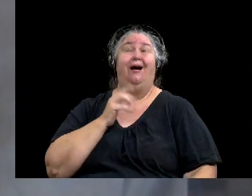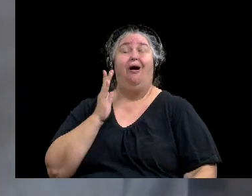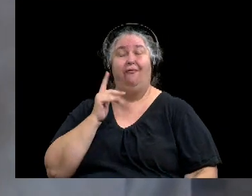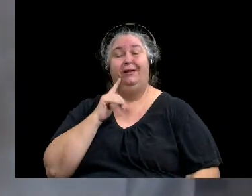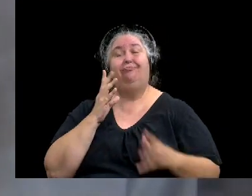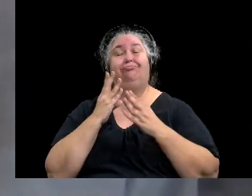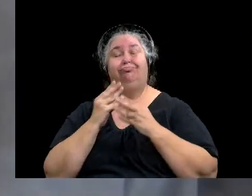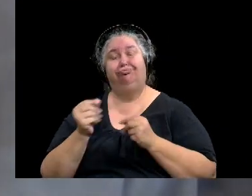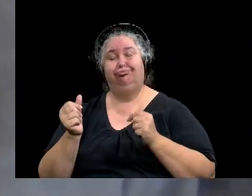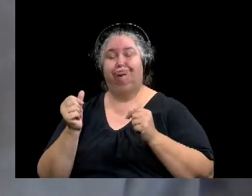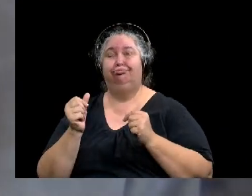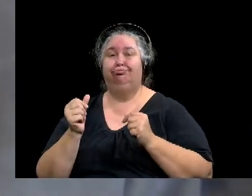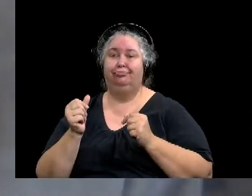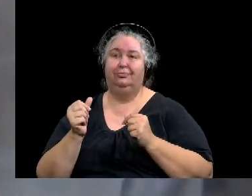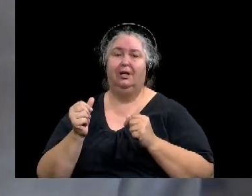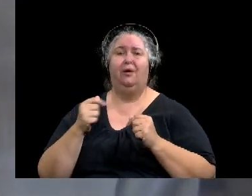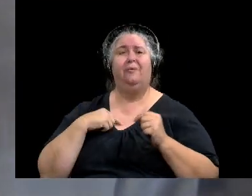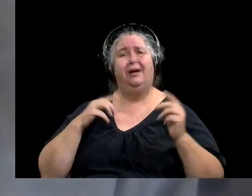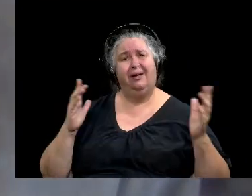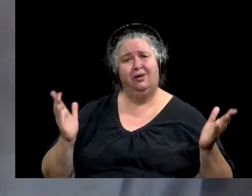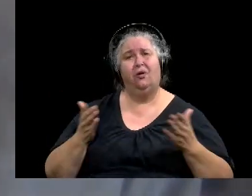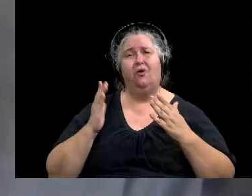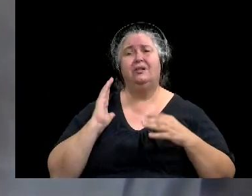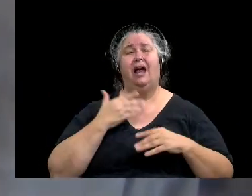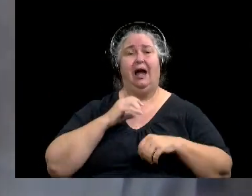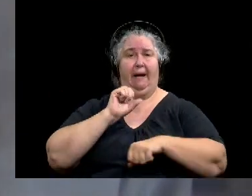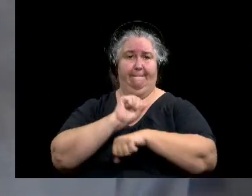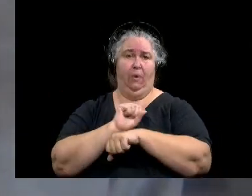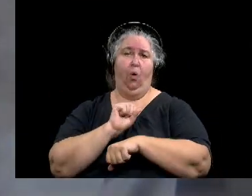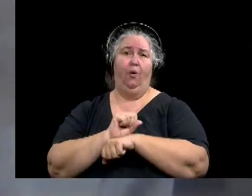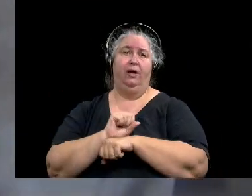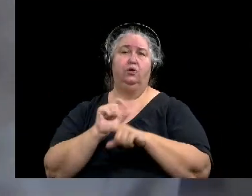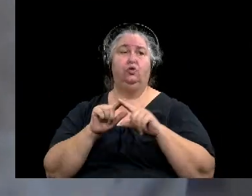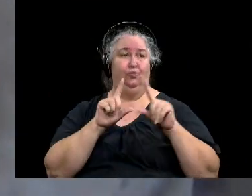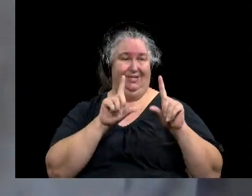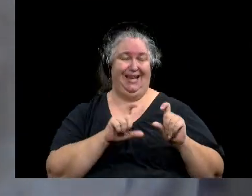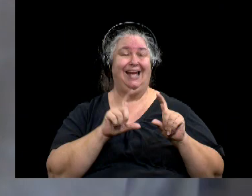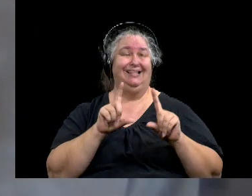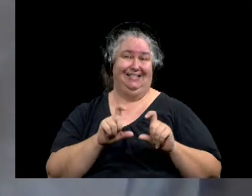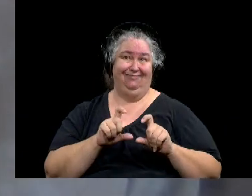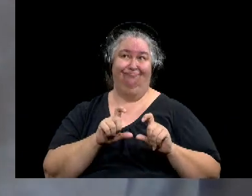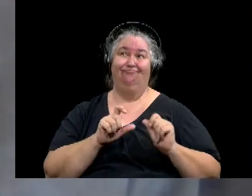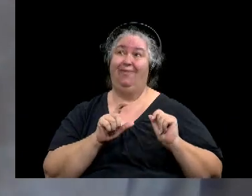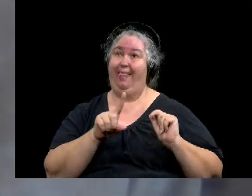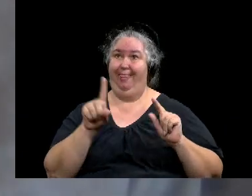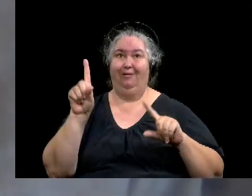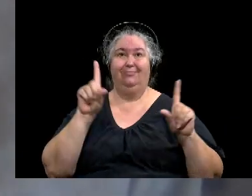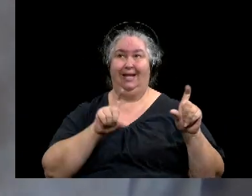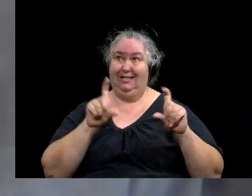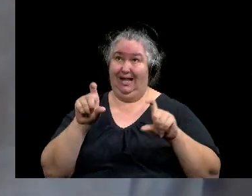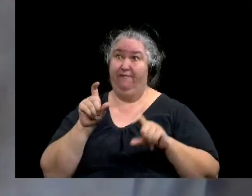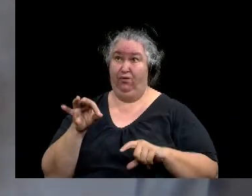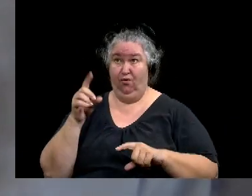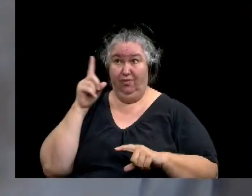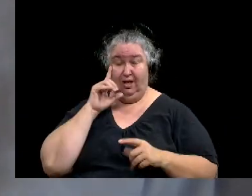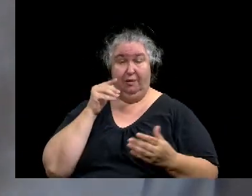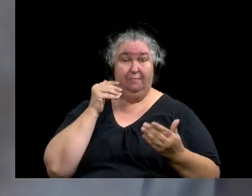long. We are encouraging our employees to test if they think they've